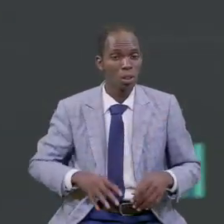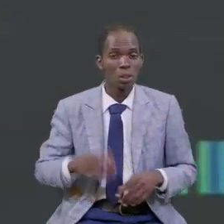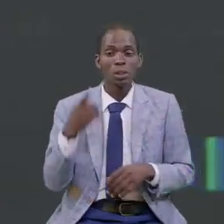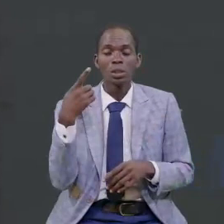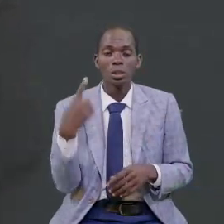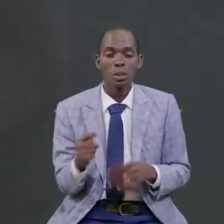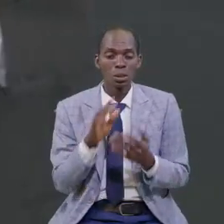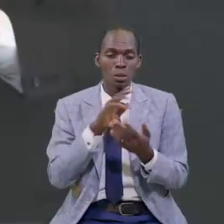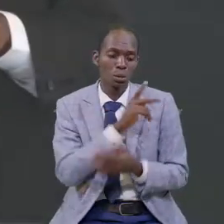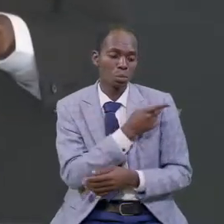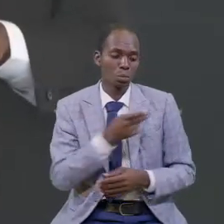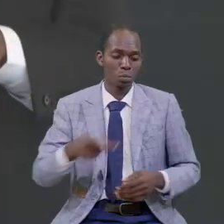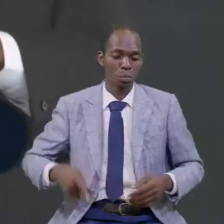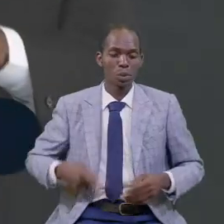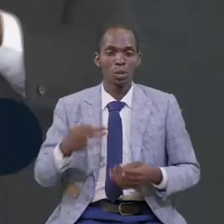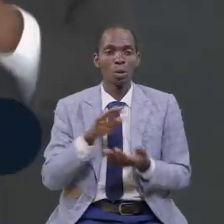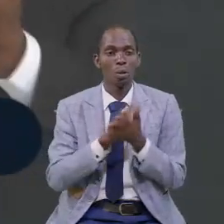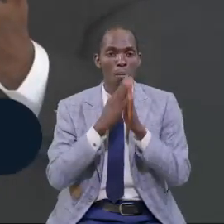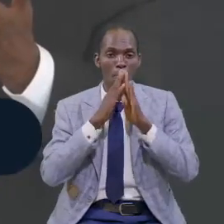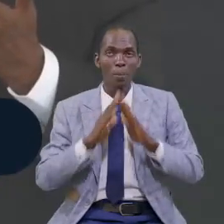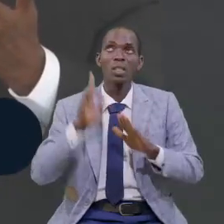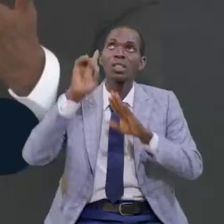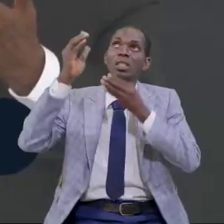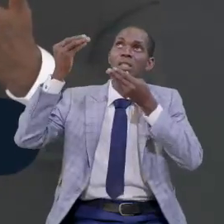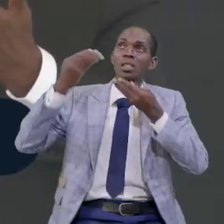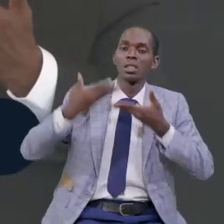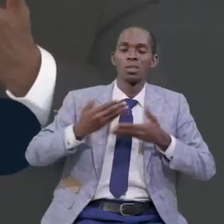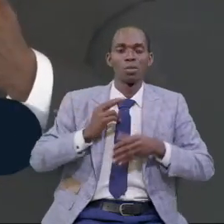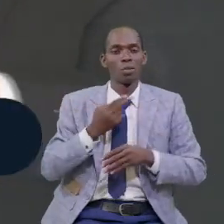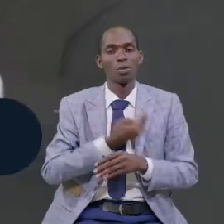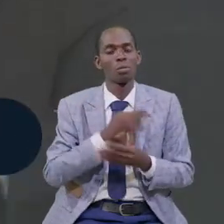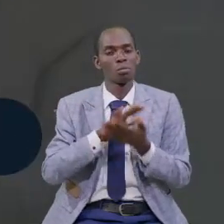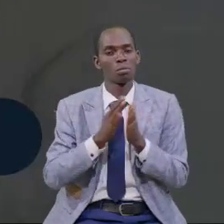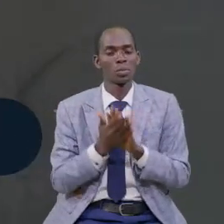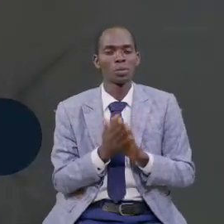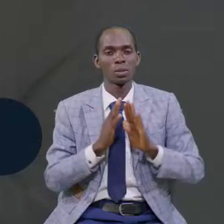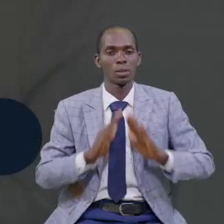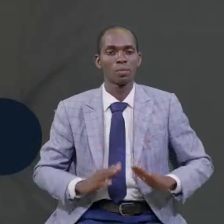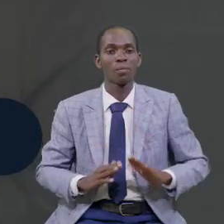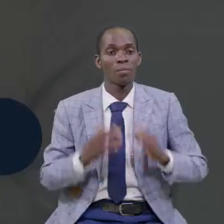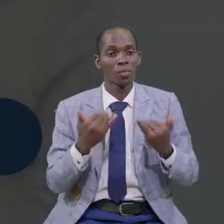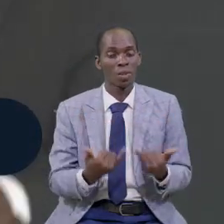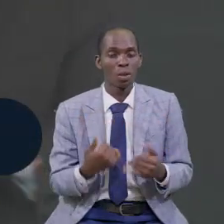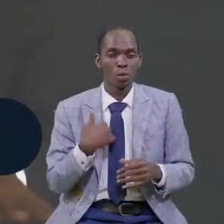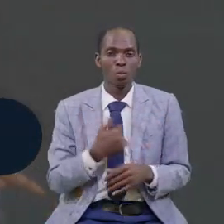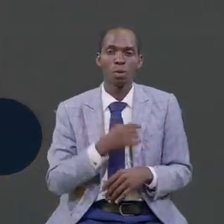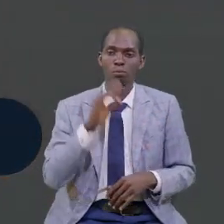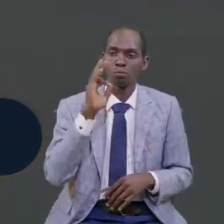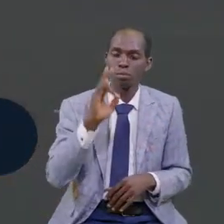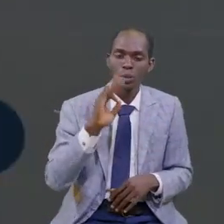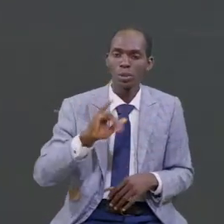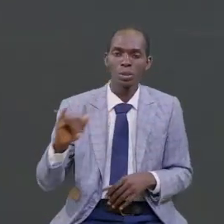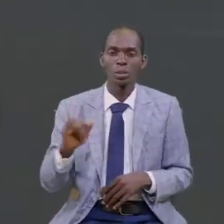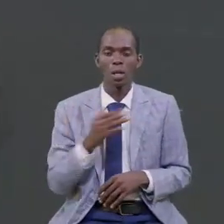gives us peace. And he says, preaching peace, proclaiming peace, and